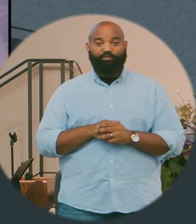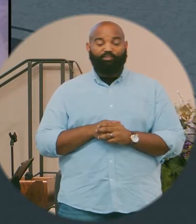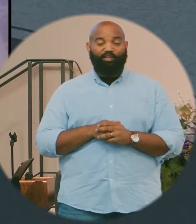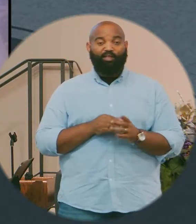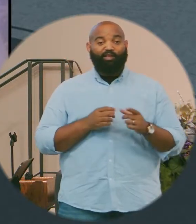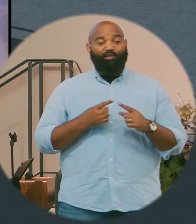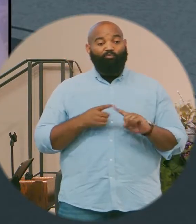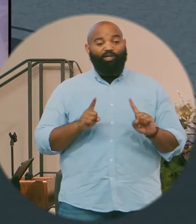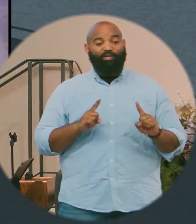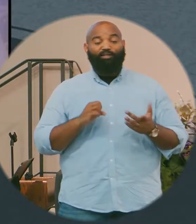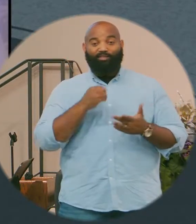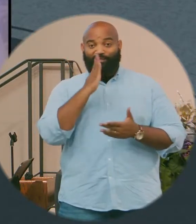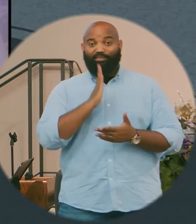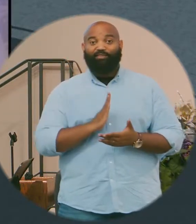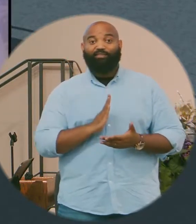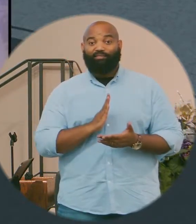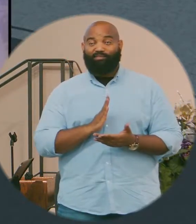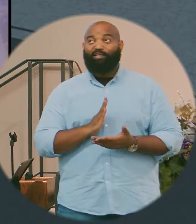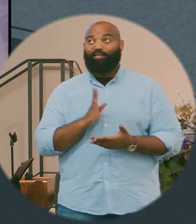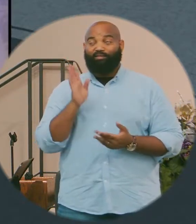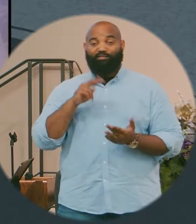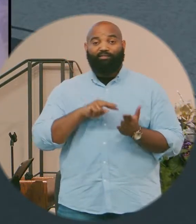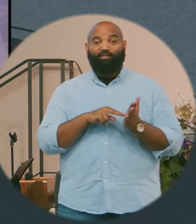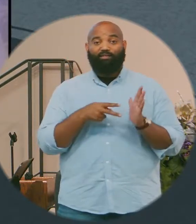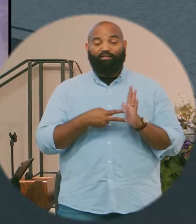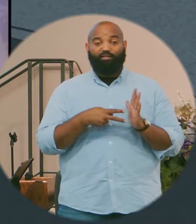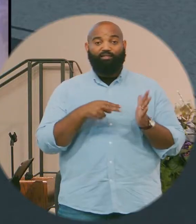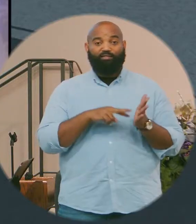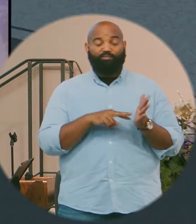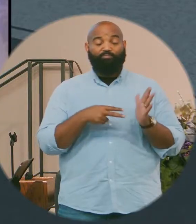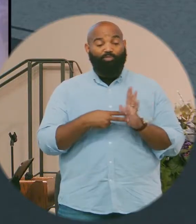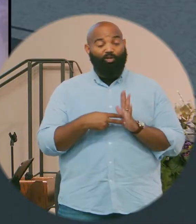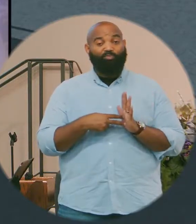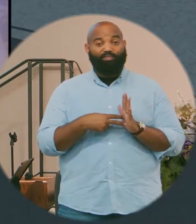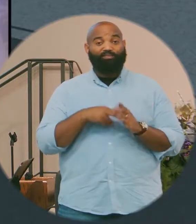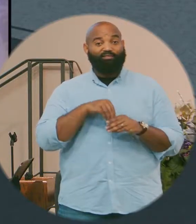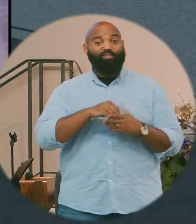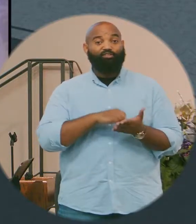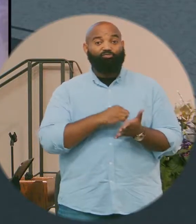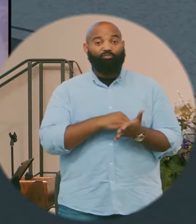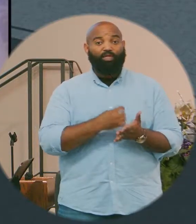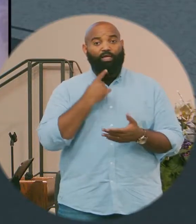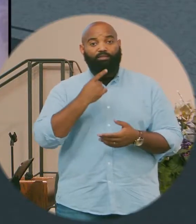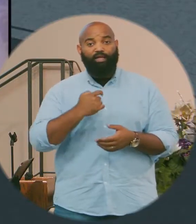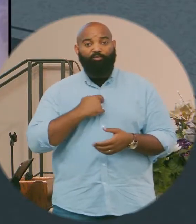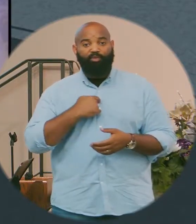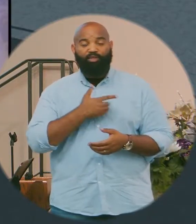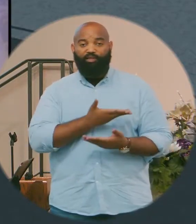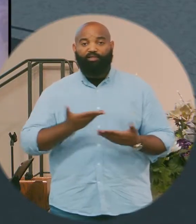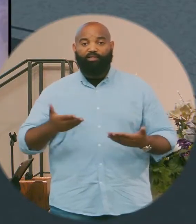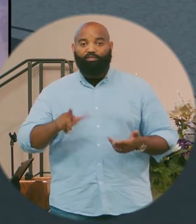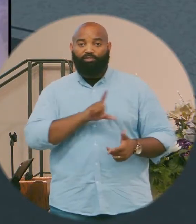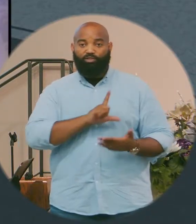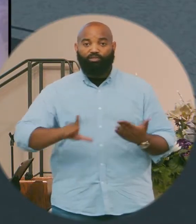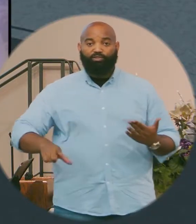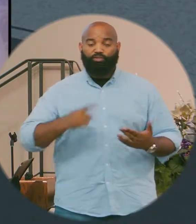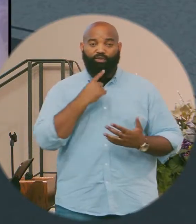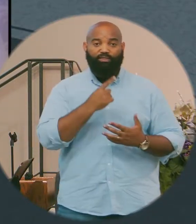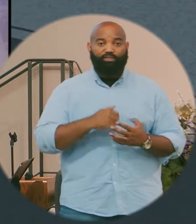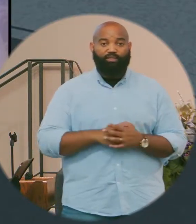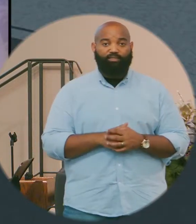it is something that it ain't good and it's not needed. Tell me what the Lord says. Accountability offers a